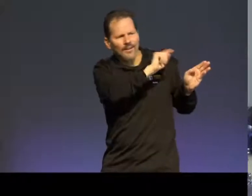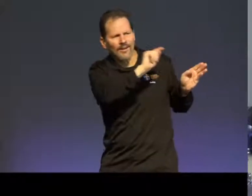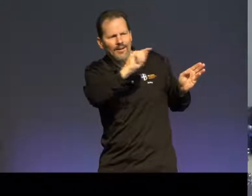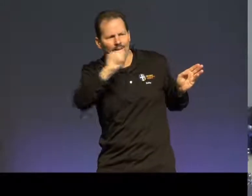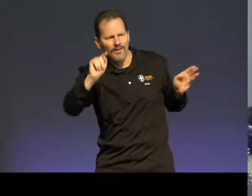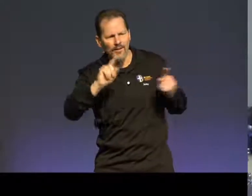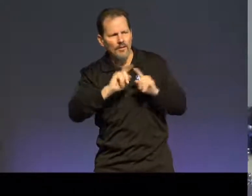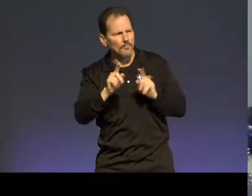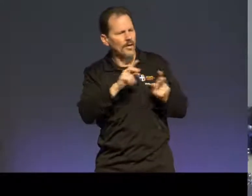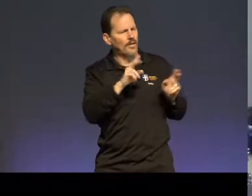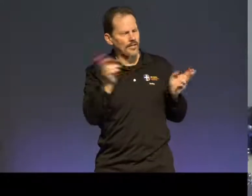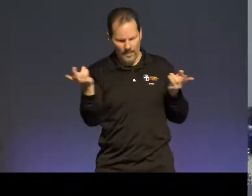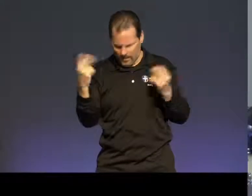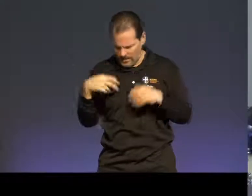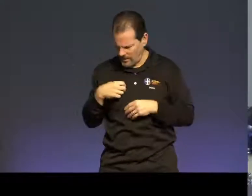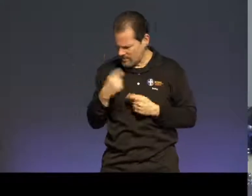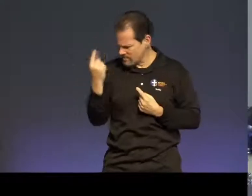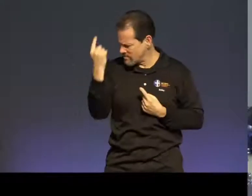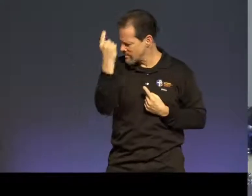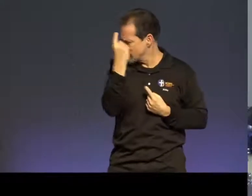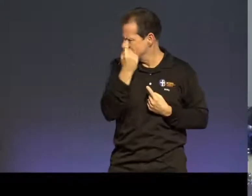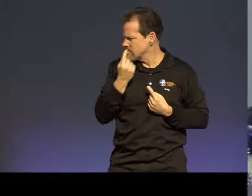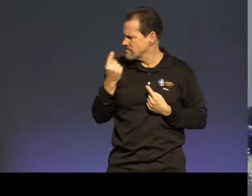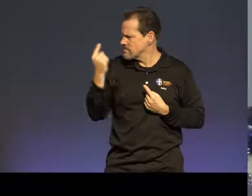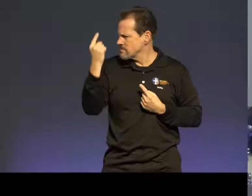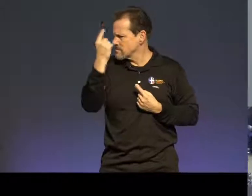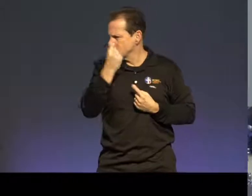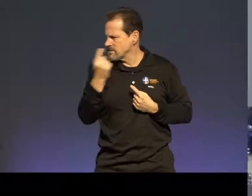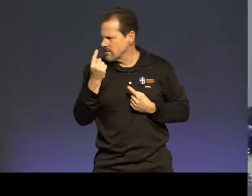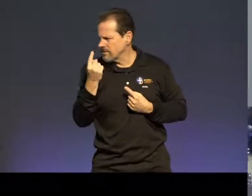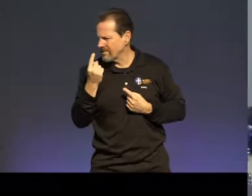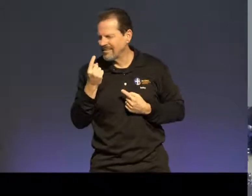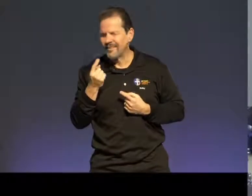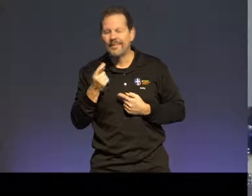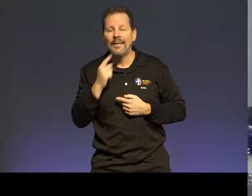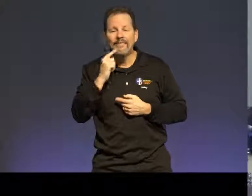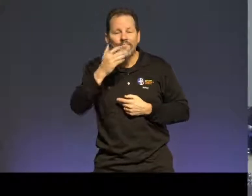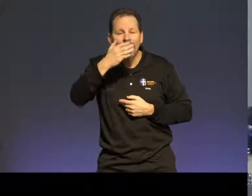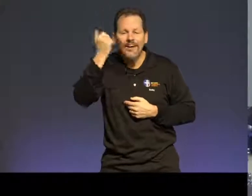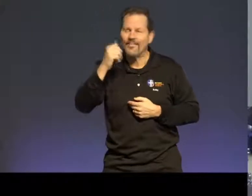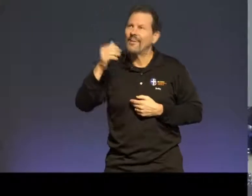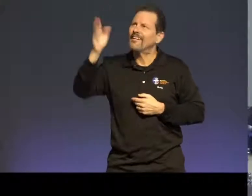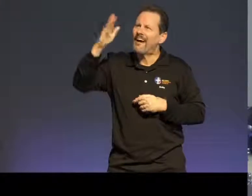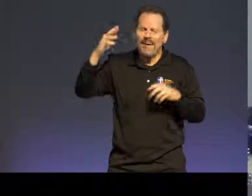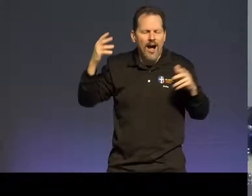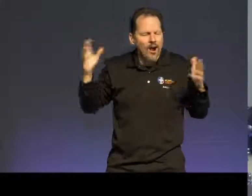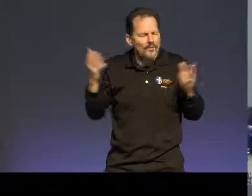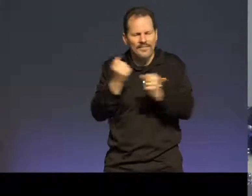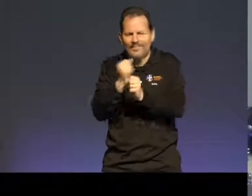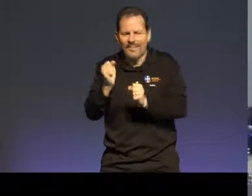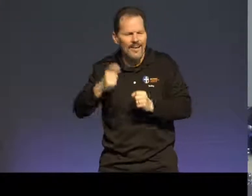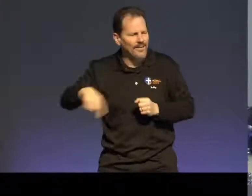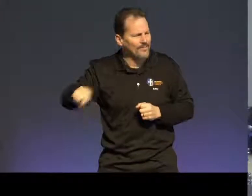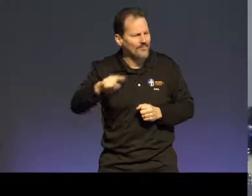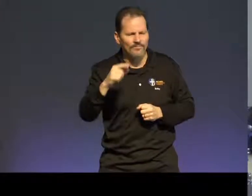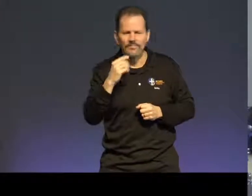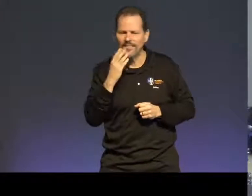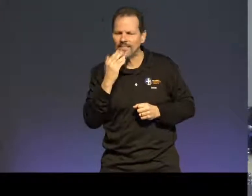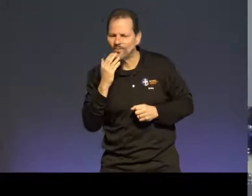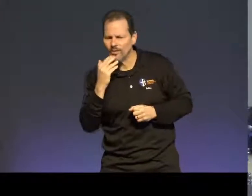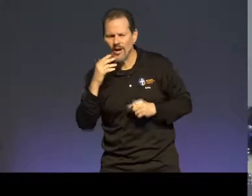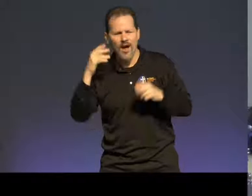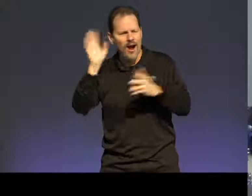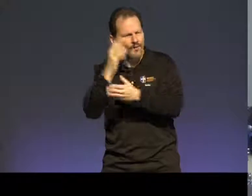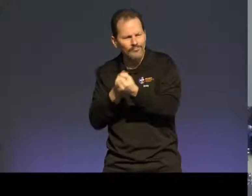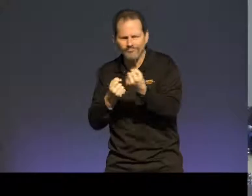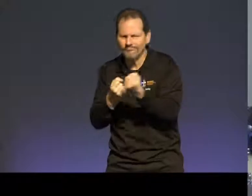circumstance. You see, instead of looking and saying, the same God who delivered me before, the same God who called me to reign as king, the same God who designated me